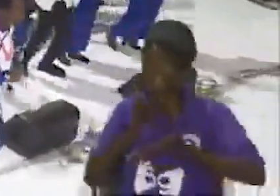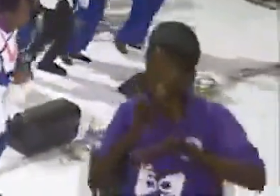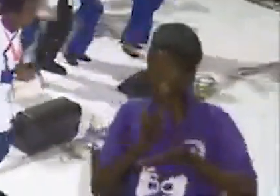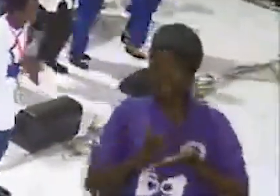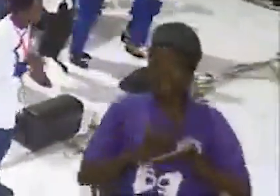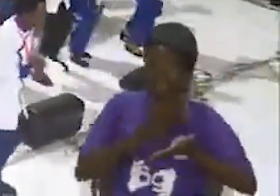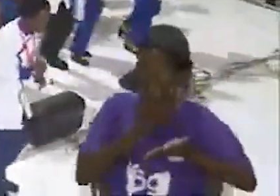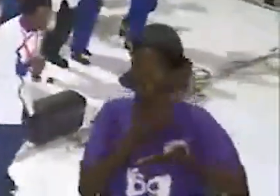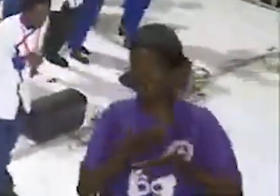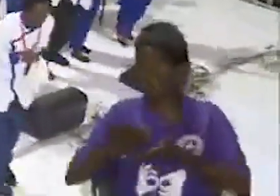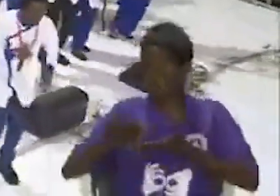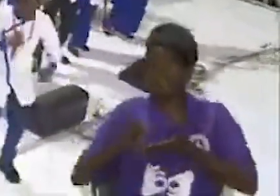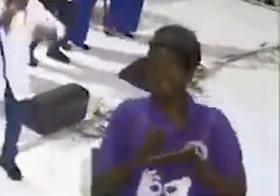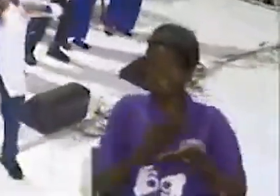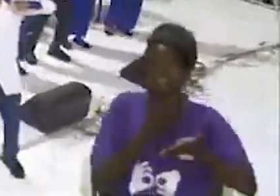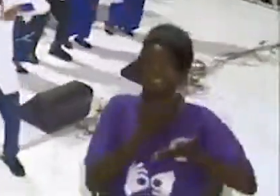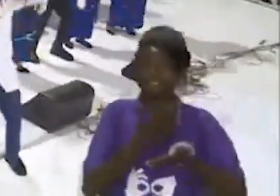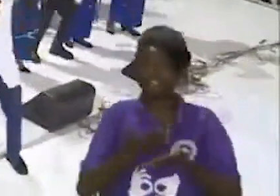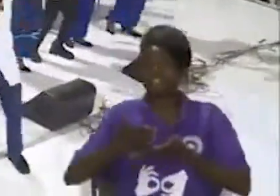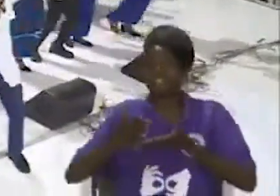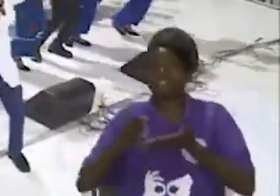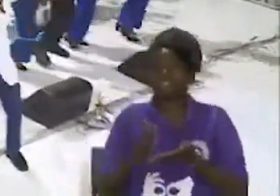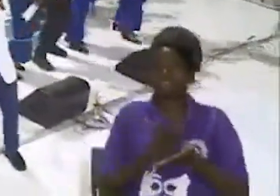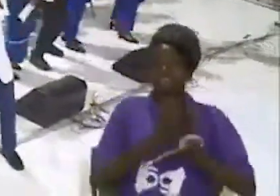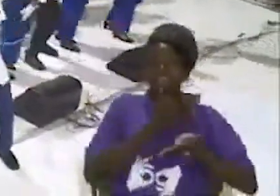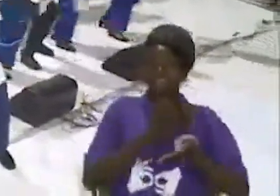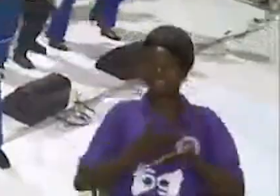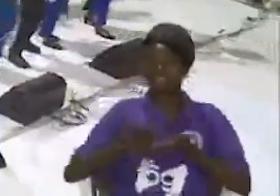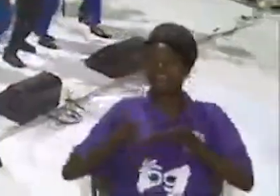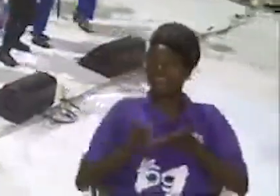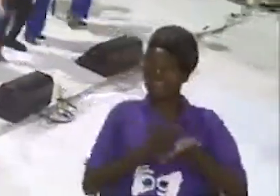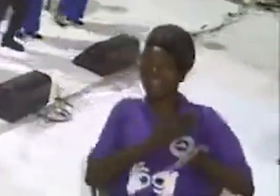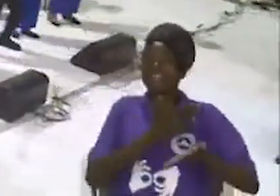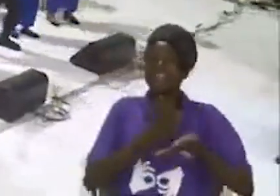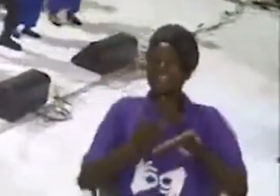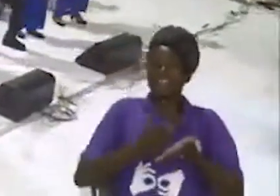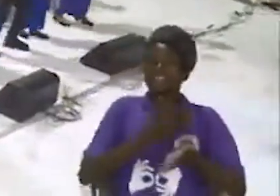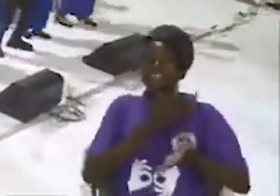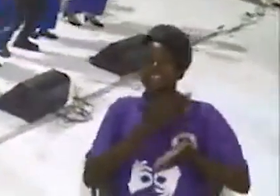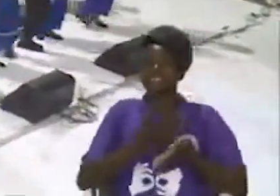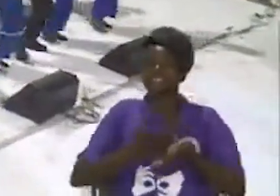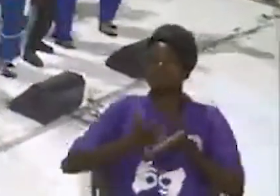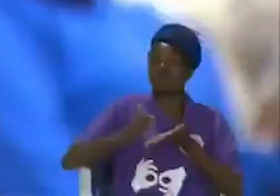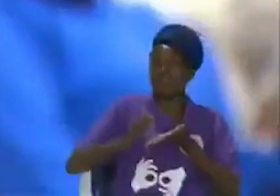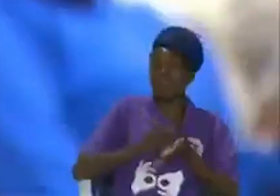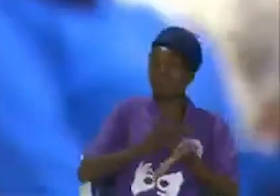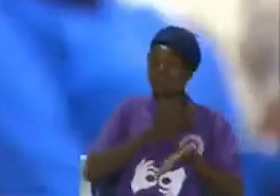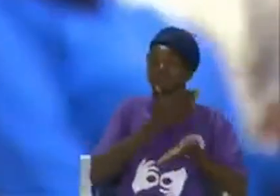Anye kelegina, anye kelegina,